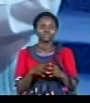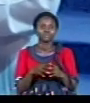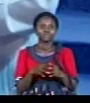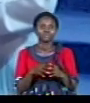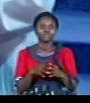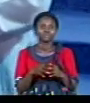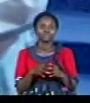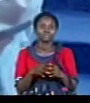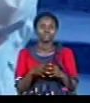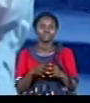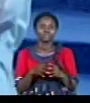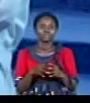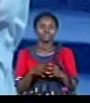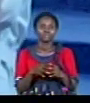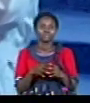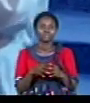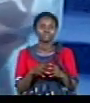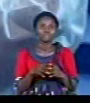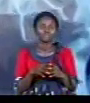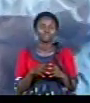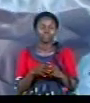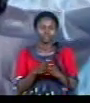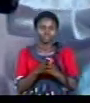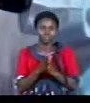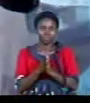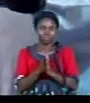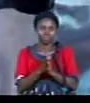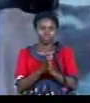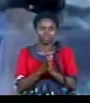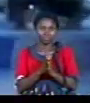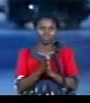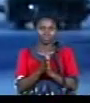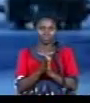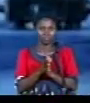healed. Tell your new story.